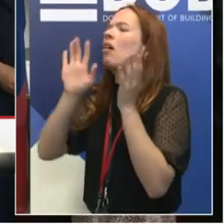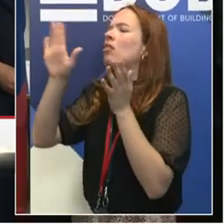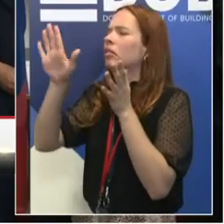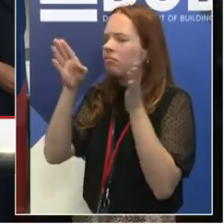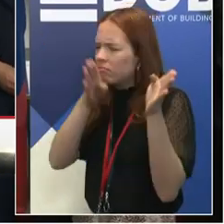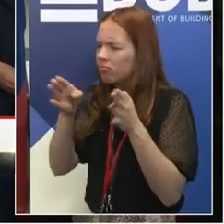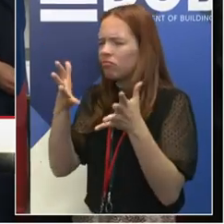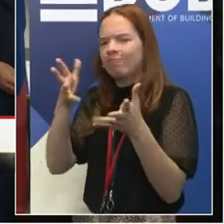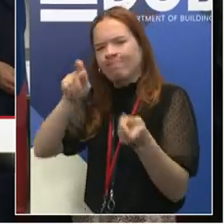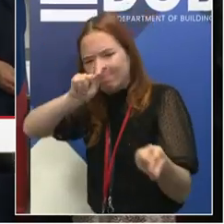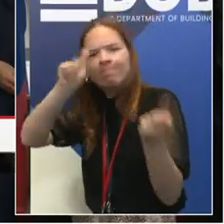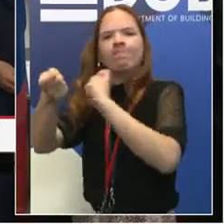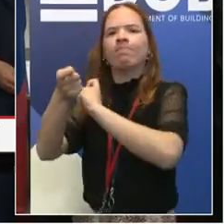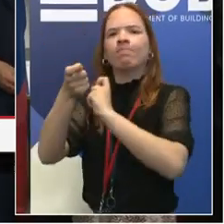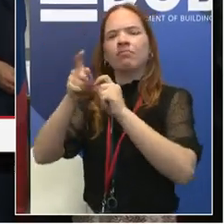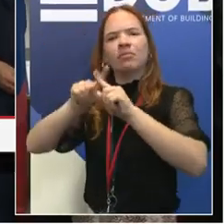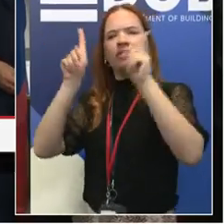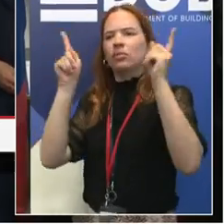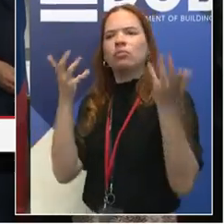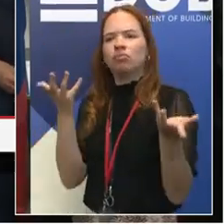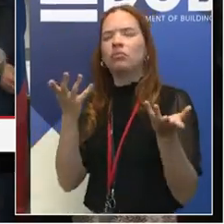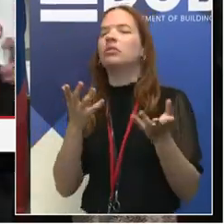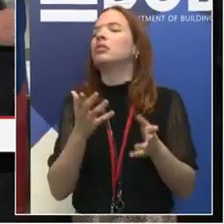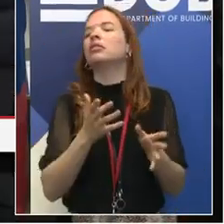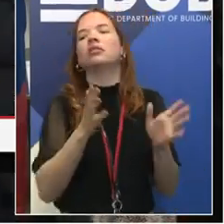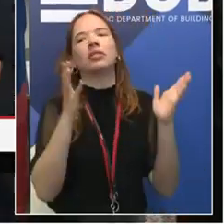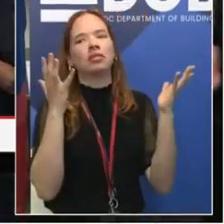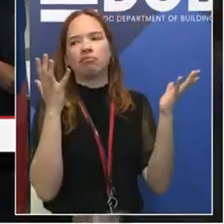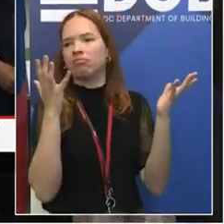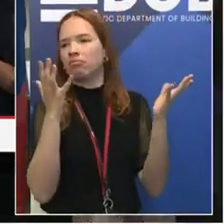I'll have to get back to you on that. Yep, great, thank you.